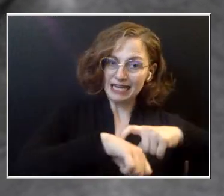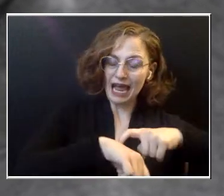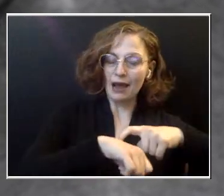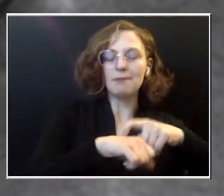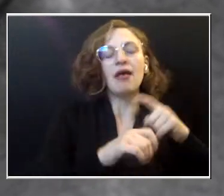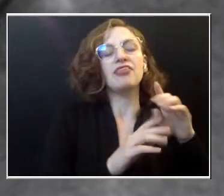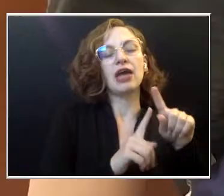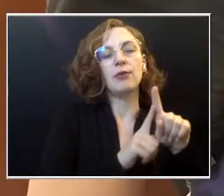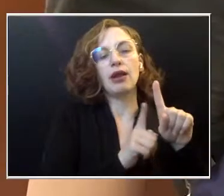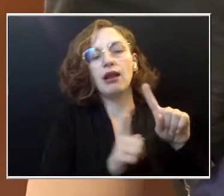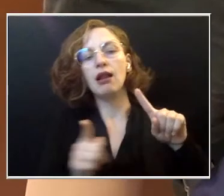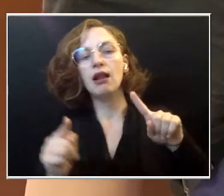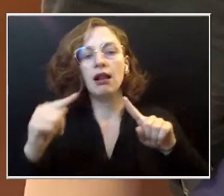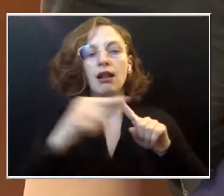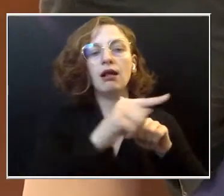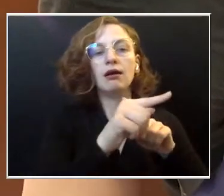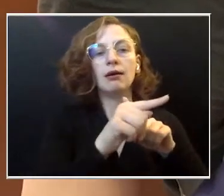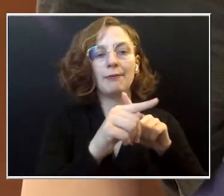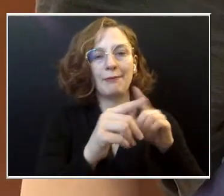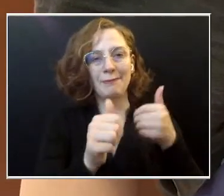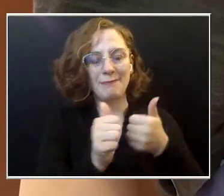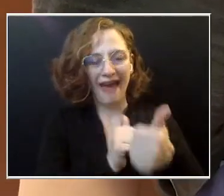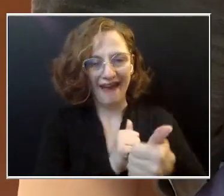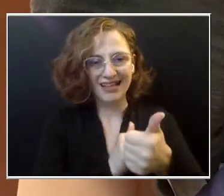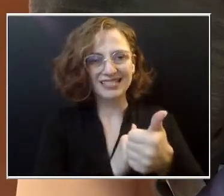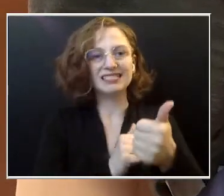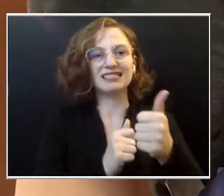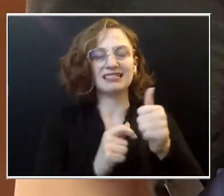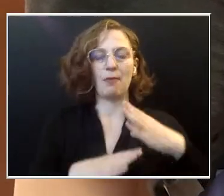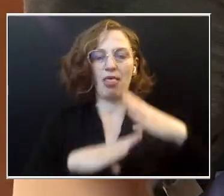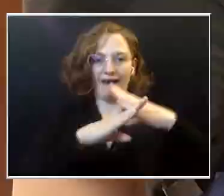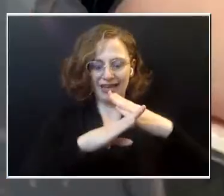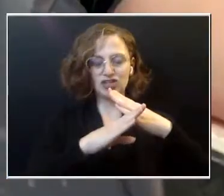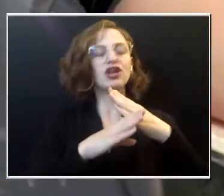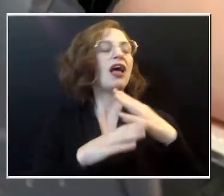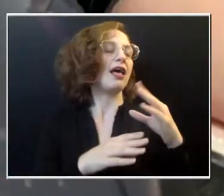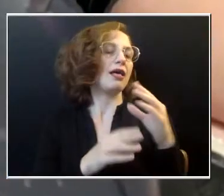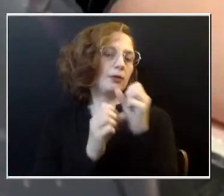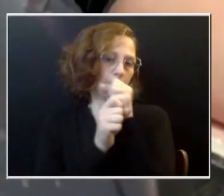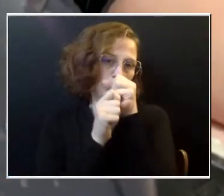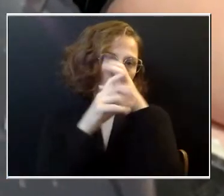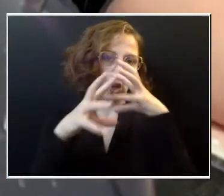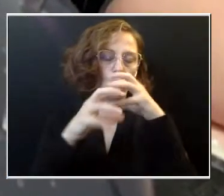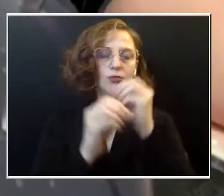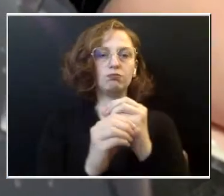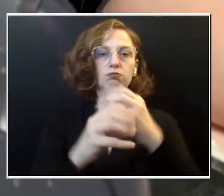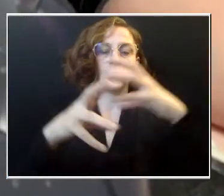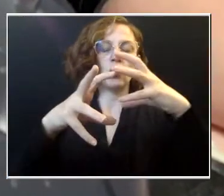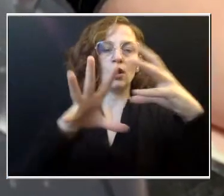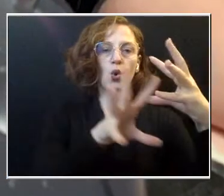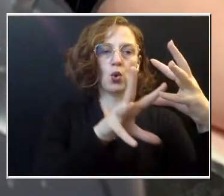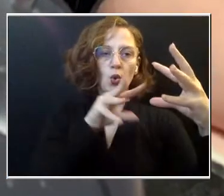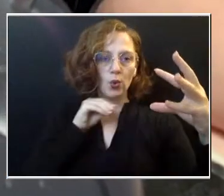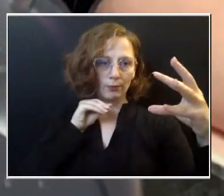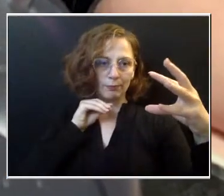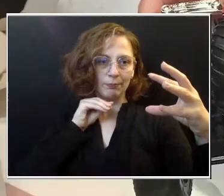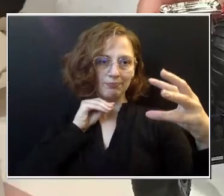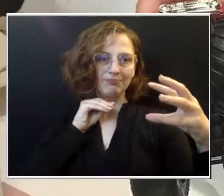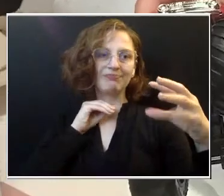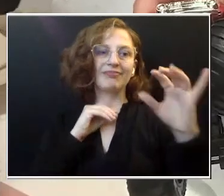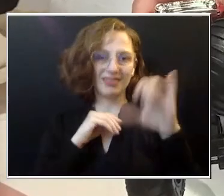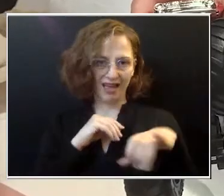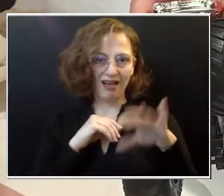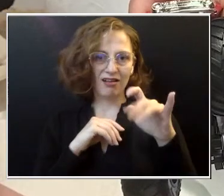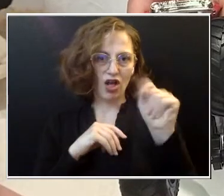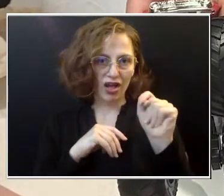pulled it back through. Doctors told Bruce and Amy the multiple strokes damaged 20% of Camden's brain.